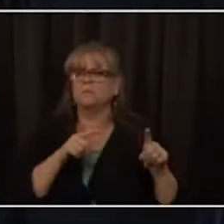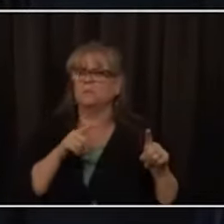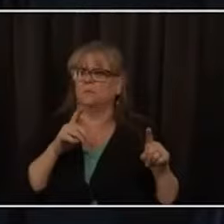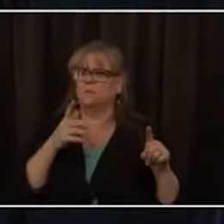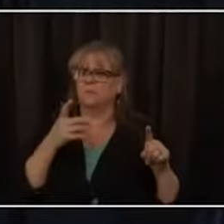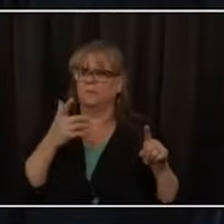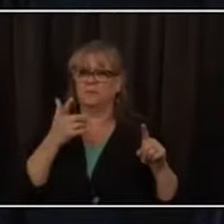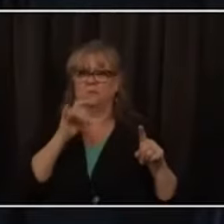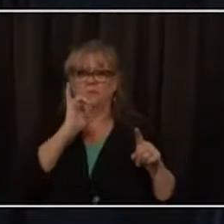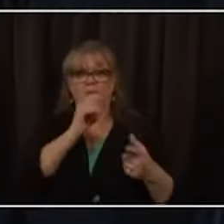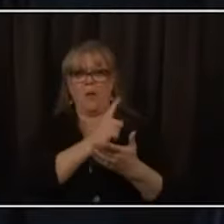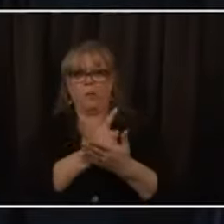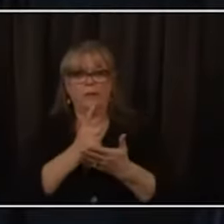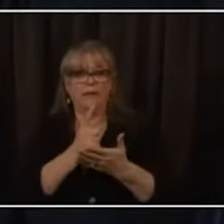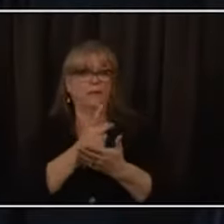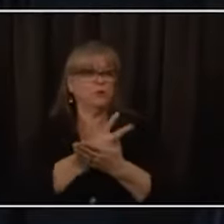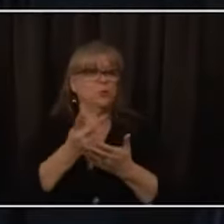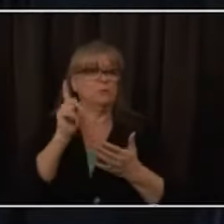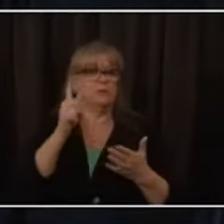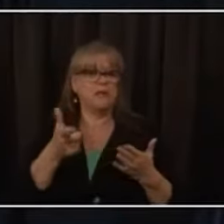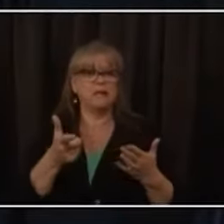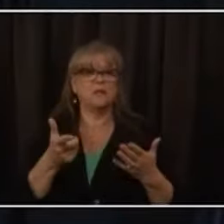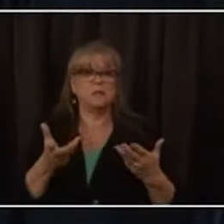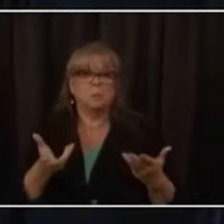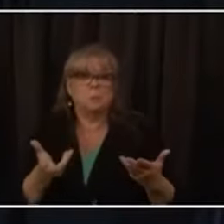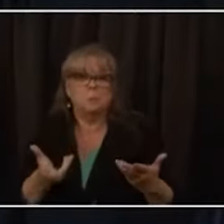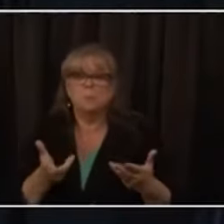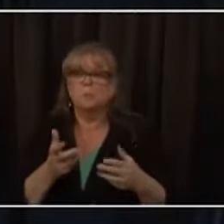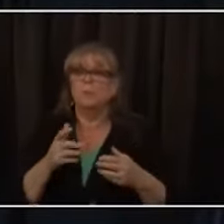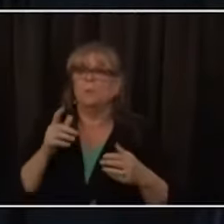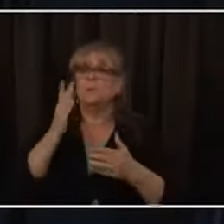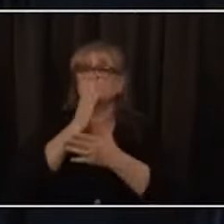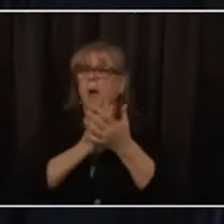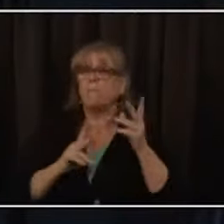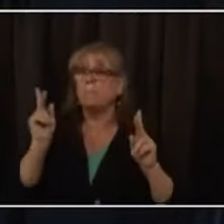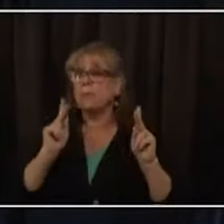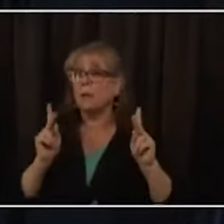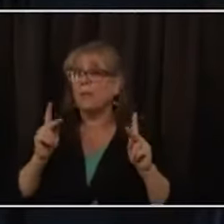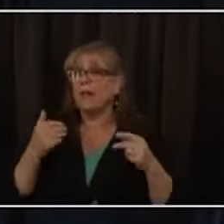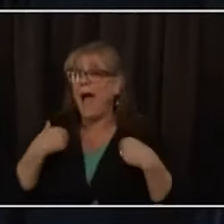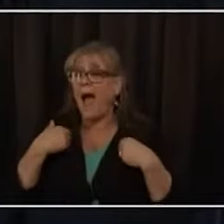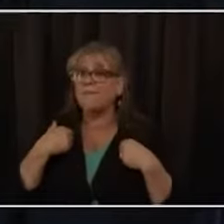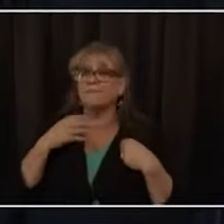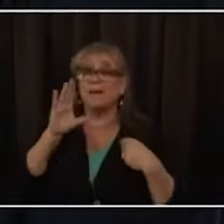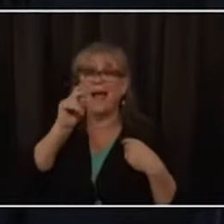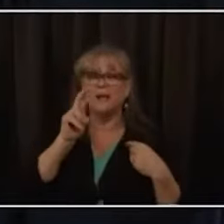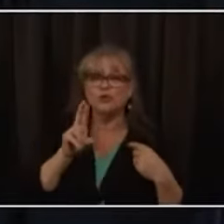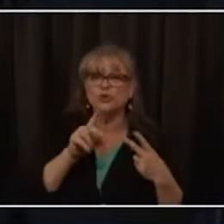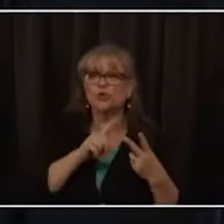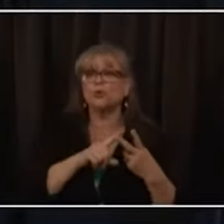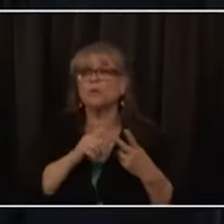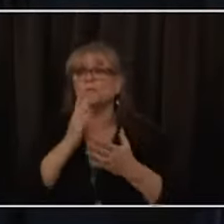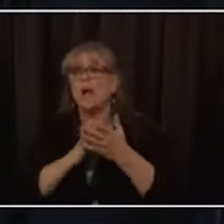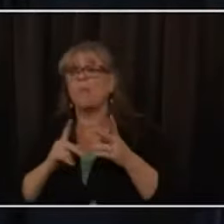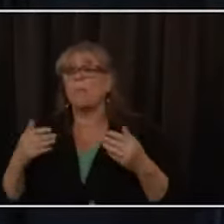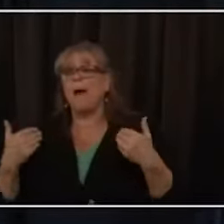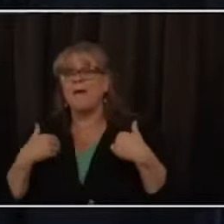without the vaccine as well. There'll be people that have cancer. There'll be people that have heart attacks and strokes. There'll be people with blood